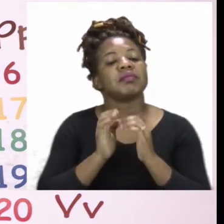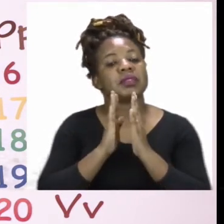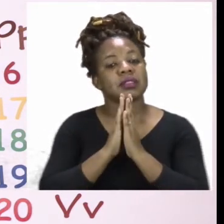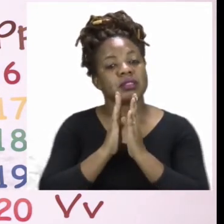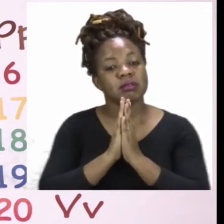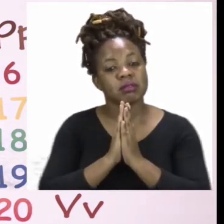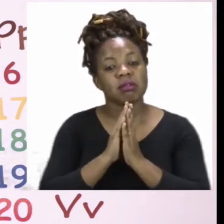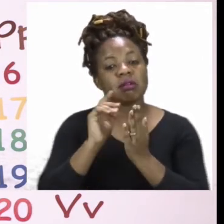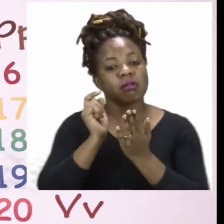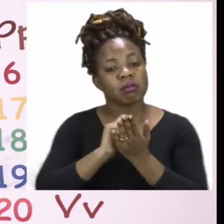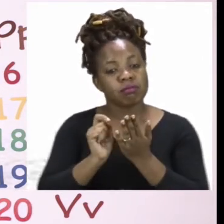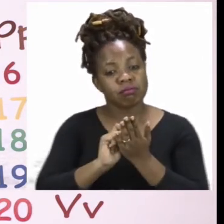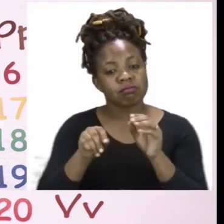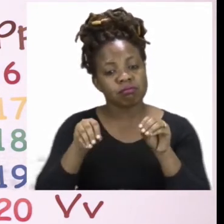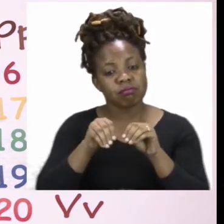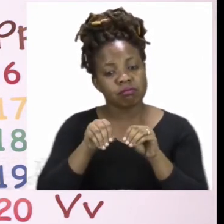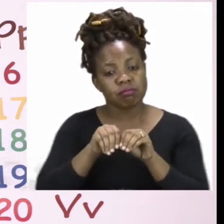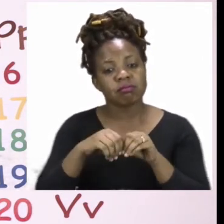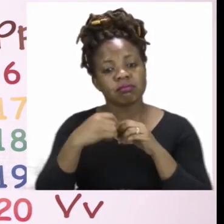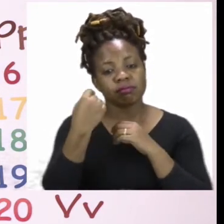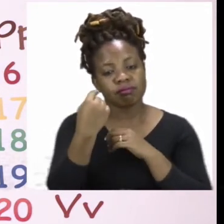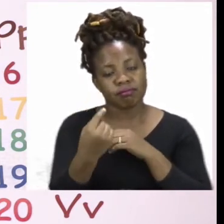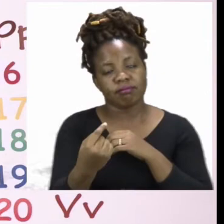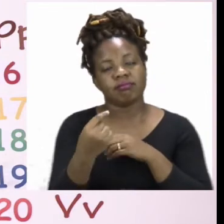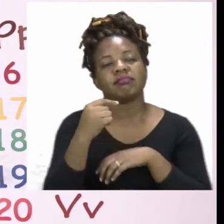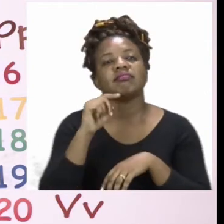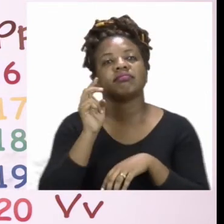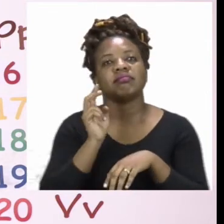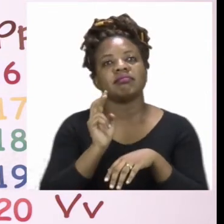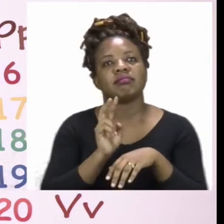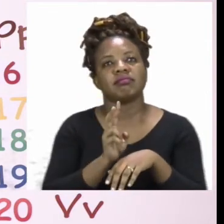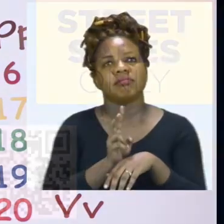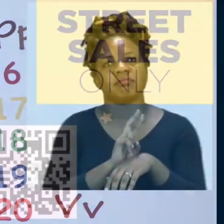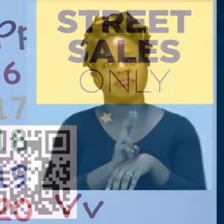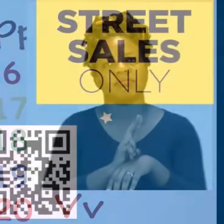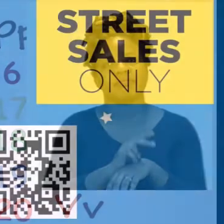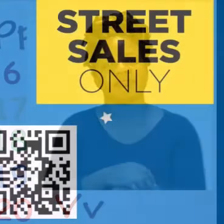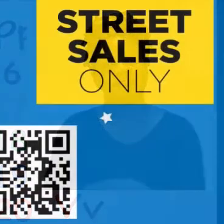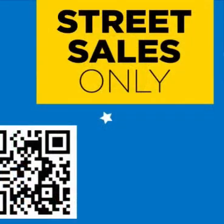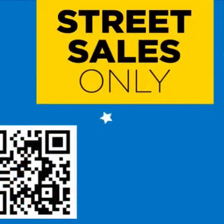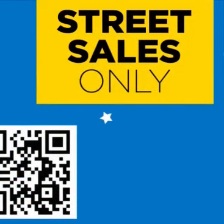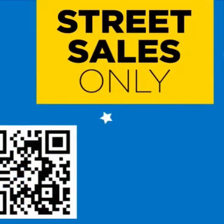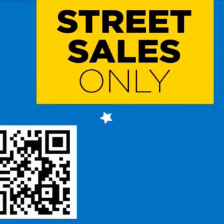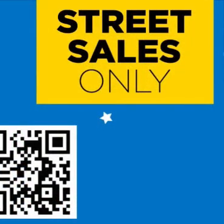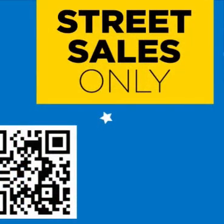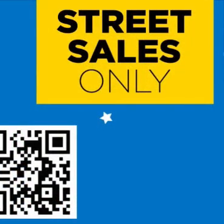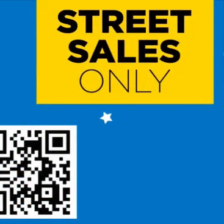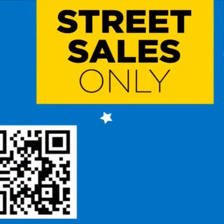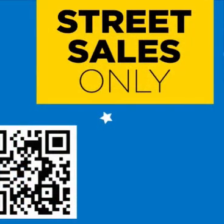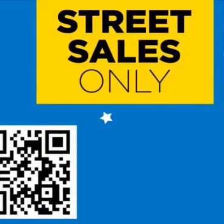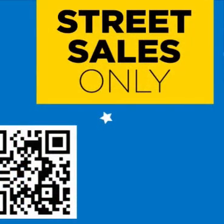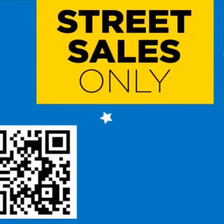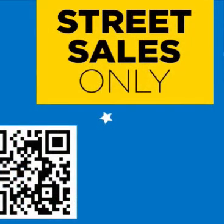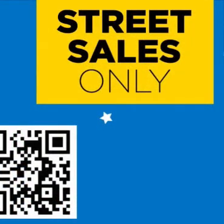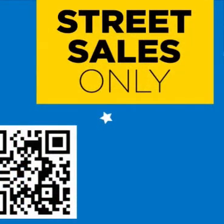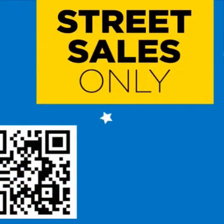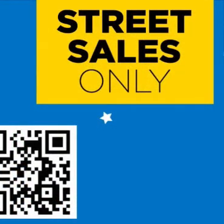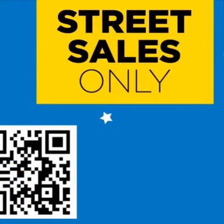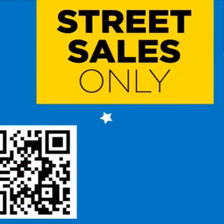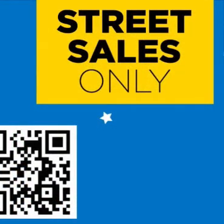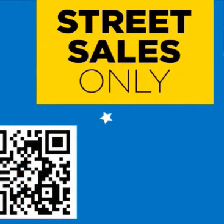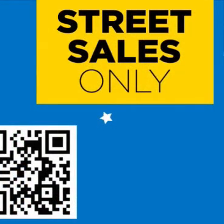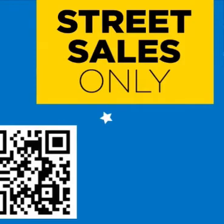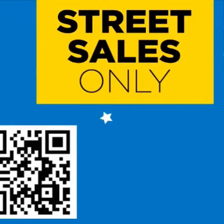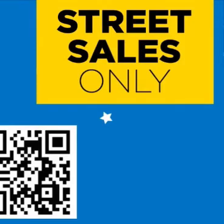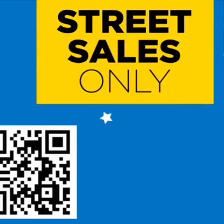by yourself, and I will see you soon after the advert break. Follow us on MyZone Facebook Active Kids to